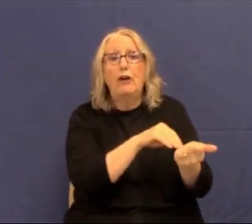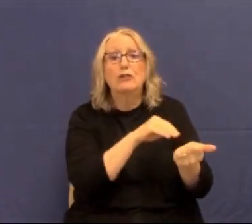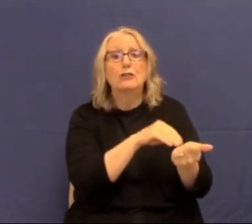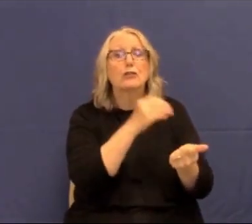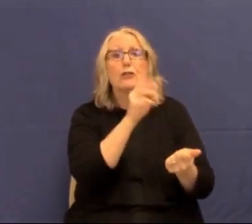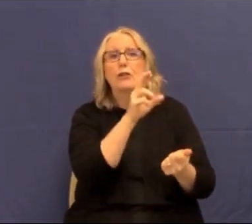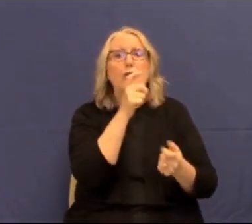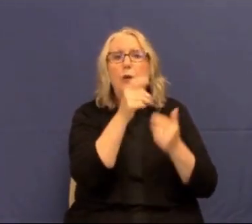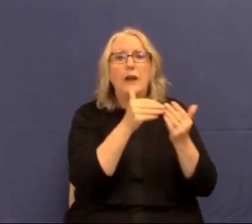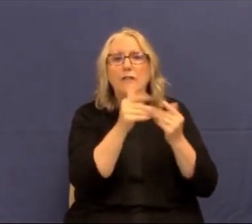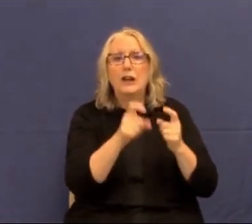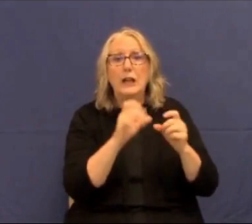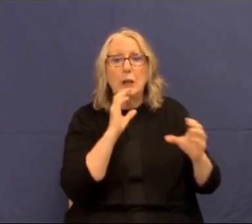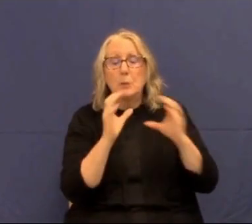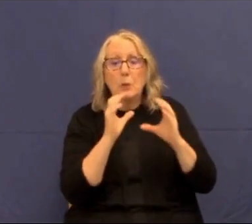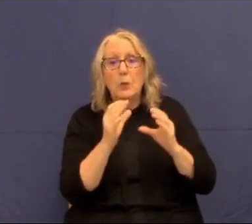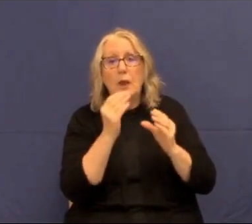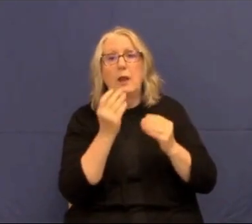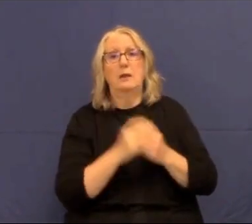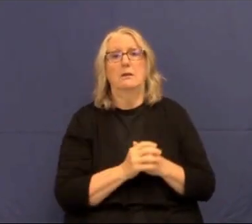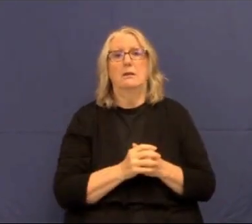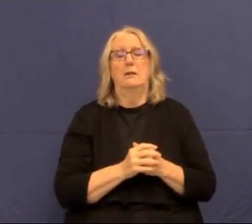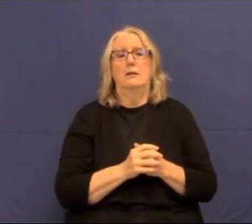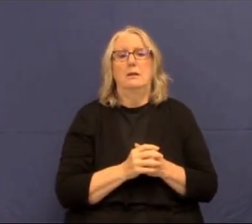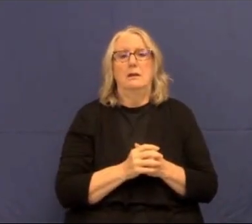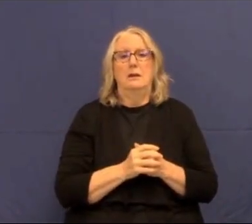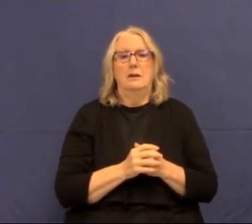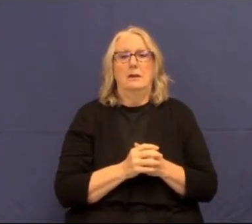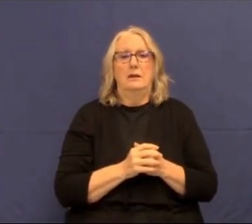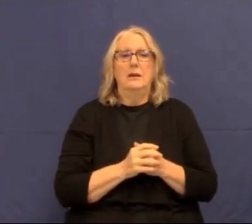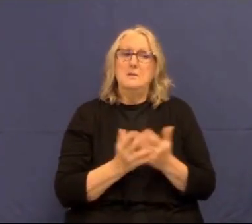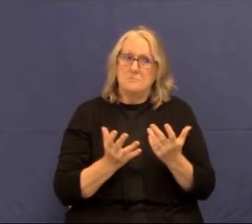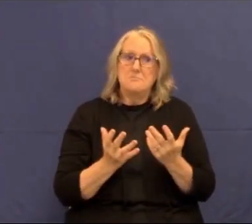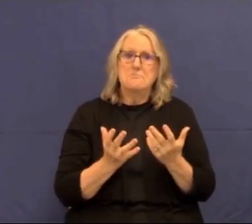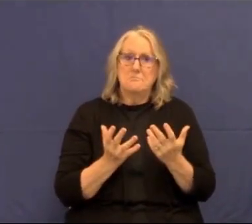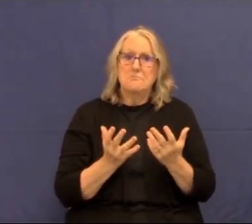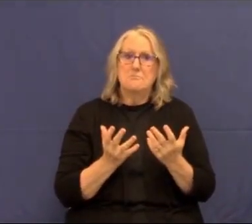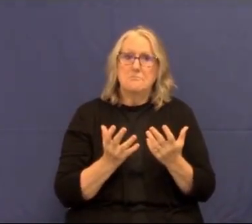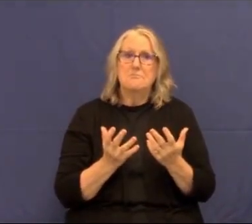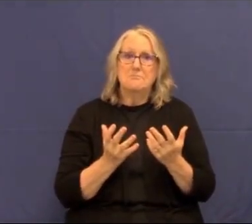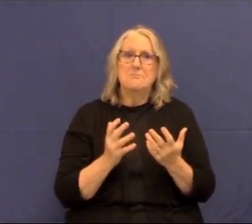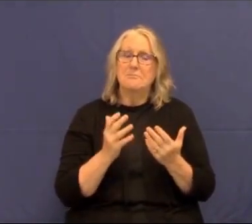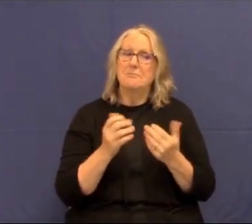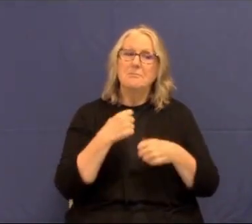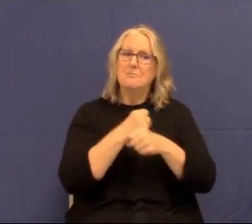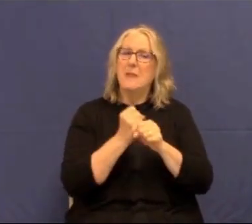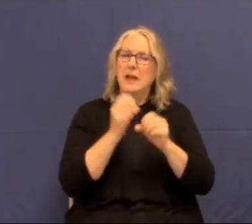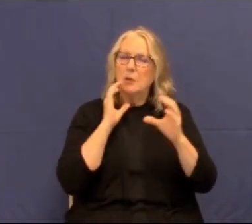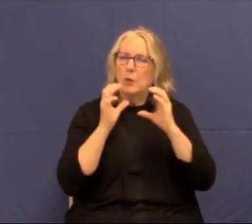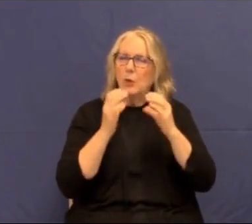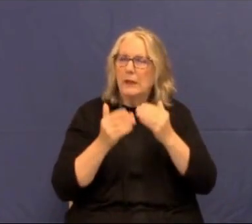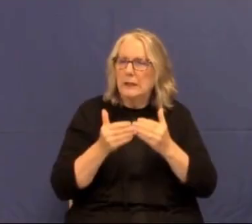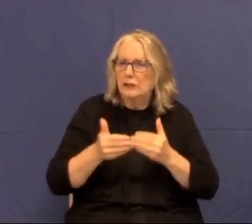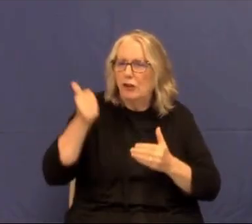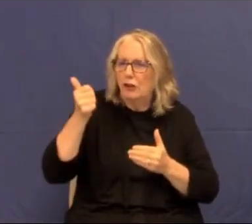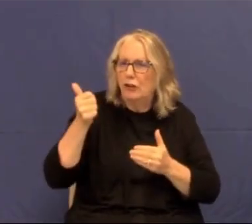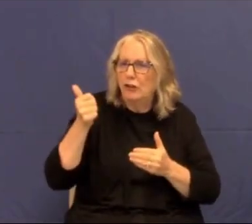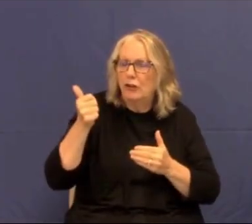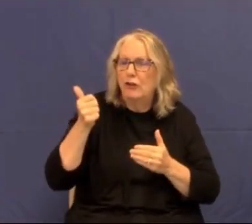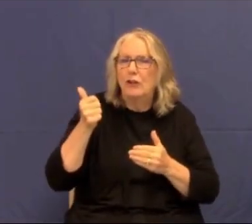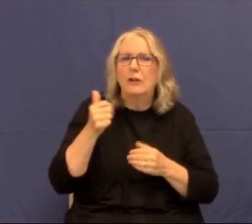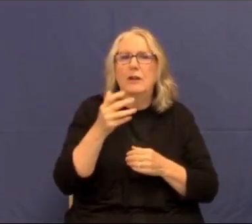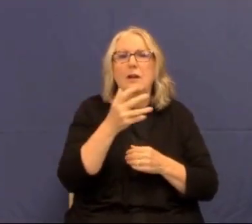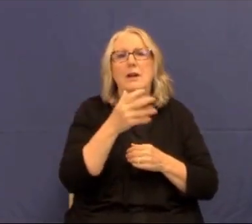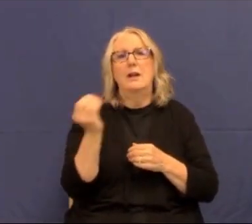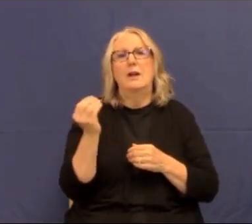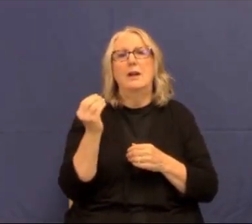the physicians or whoever that we need to communicate with. And I think it's made communication a